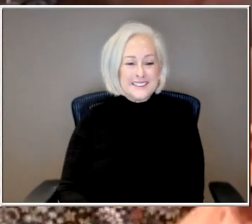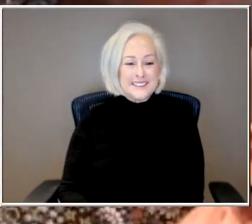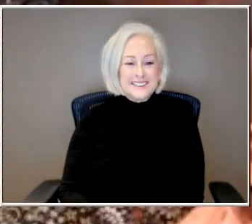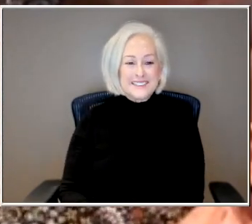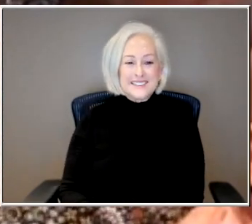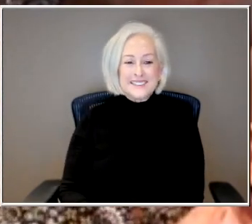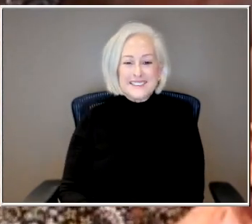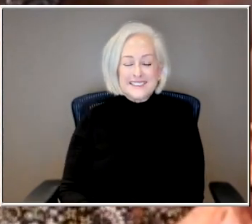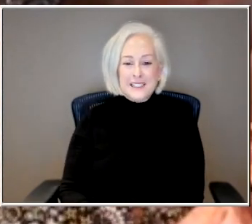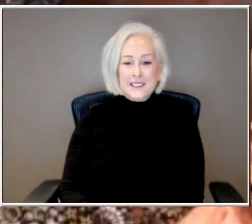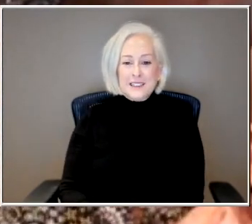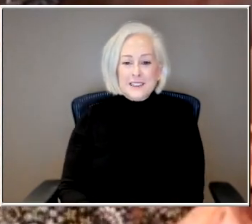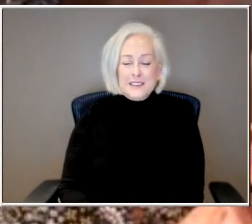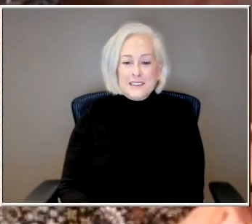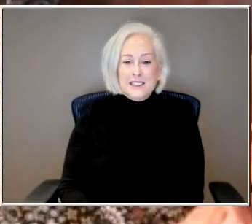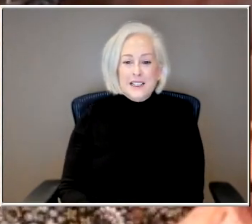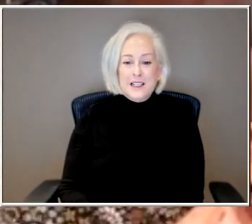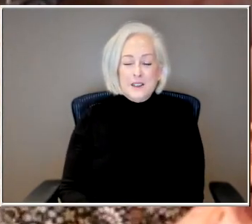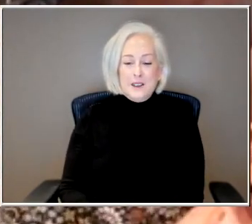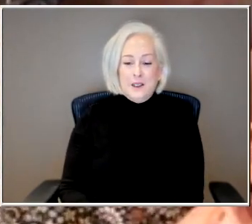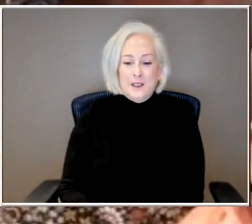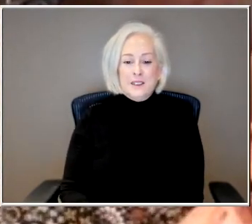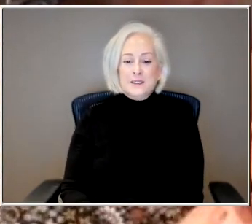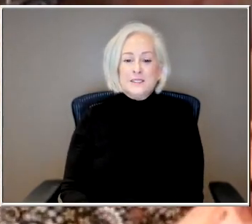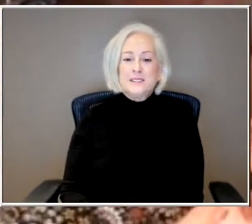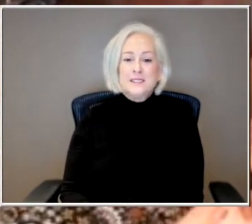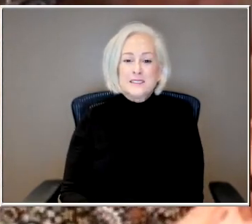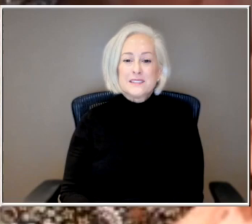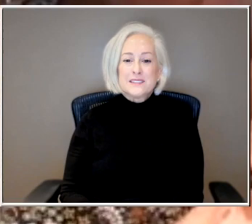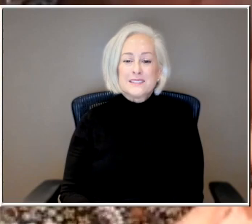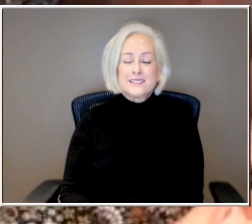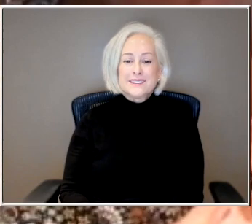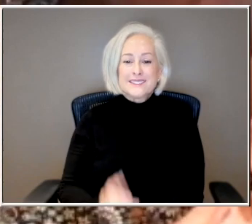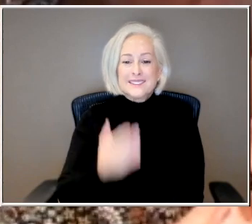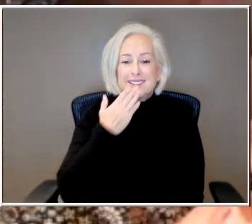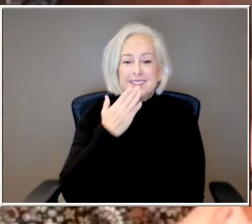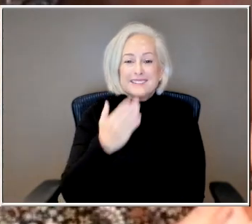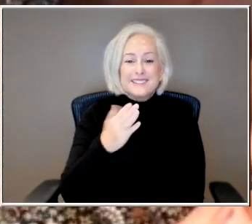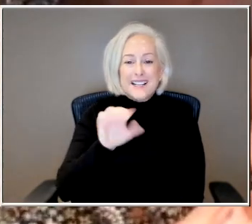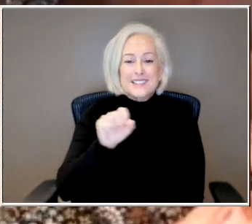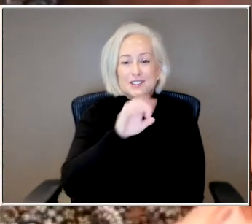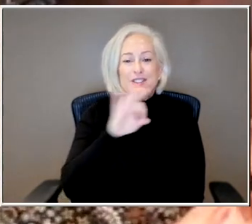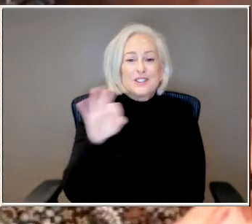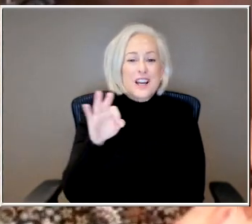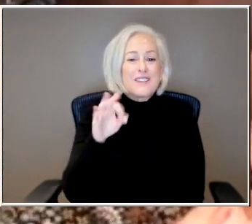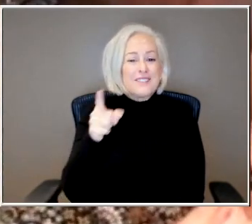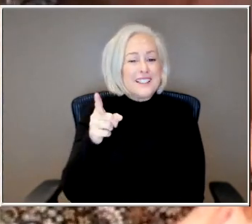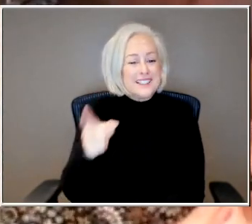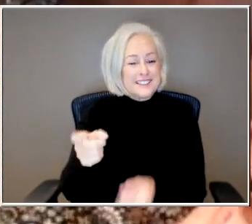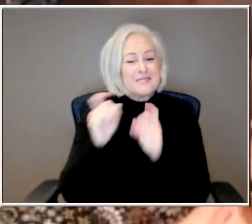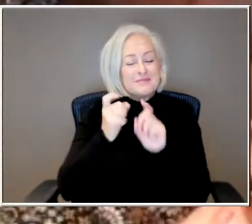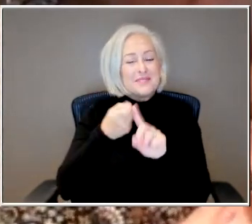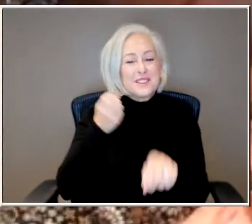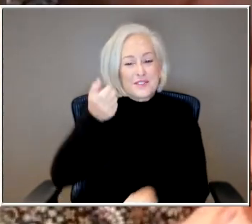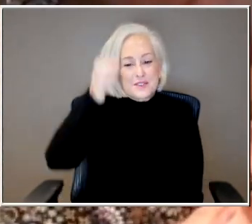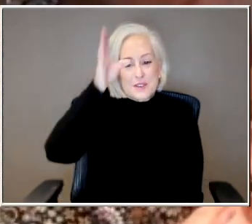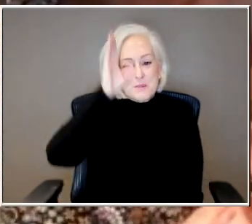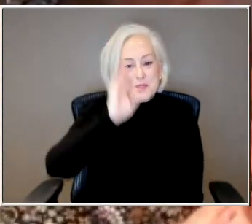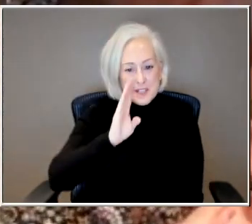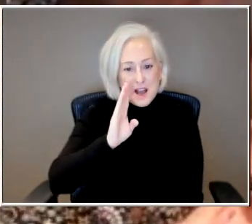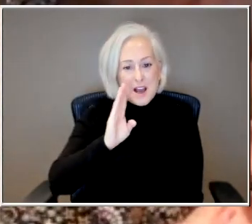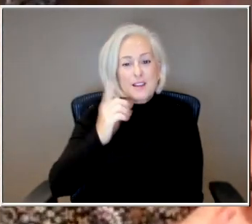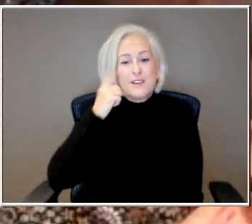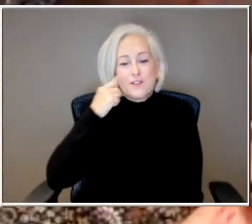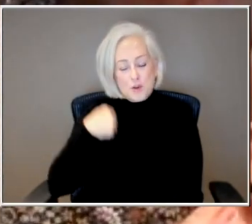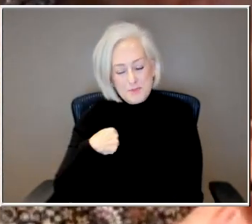I'd like to say this. You look at Jeff as a gift from God to me and my